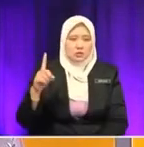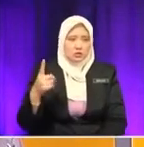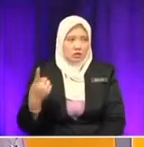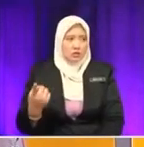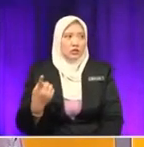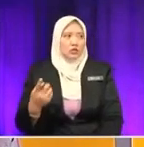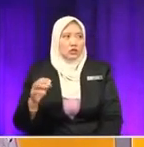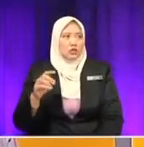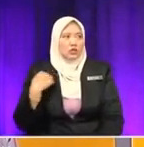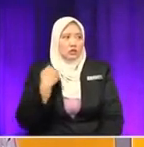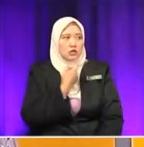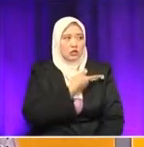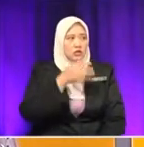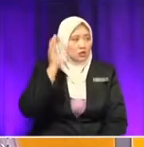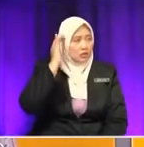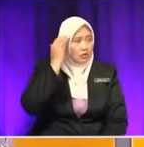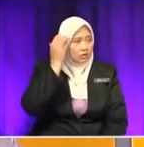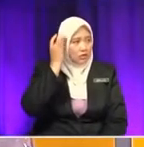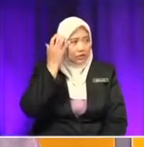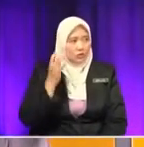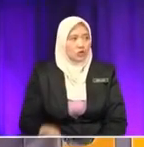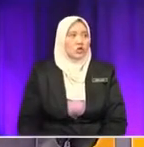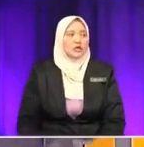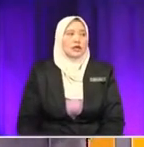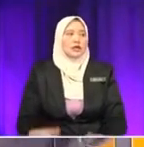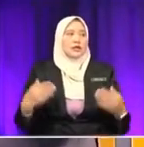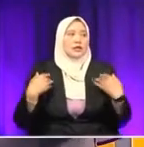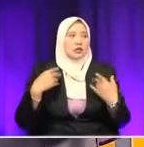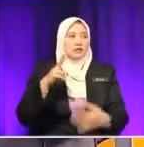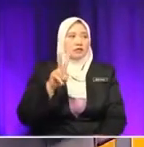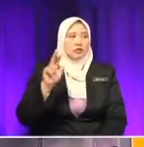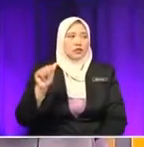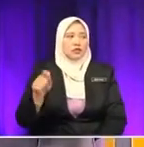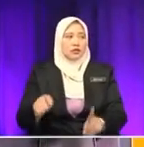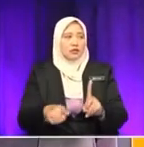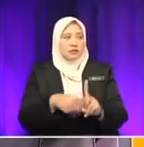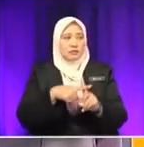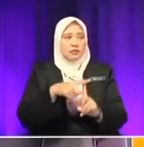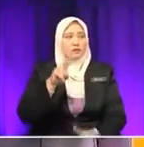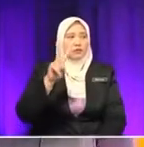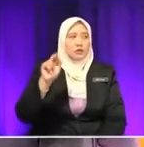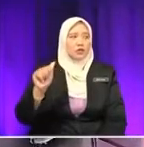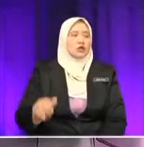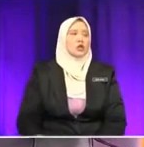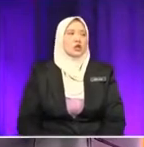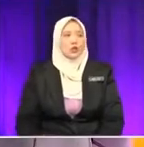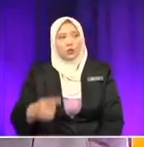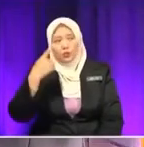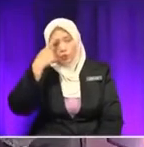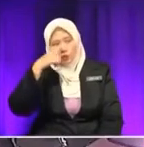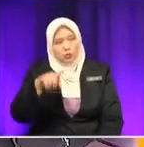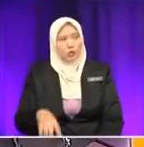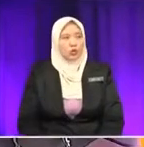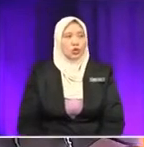so factor, yes. Your second sentence will also be, you need to begin with your cohesive device. After all, it's all about your vocab, grammar